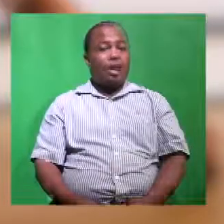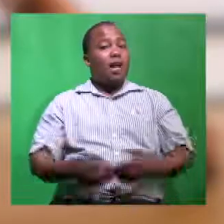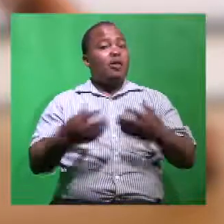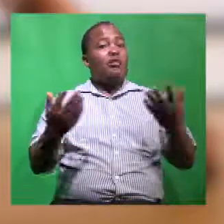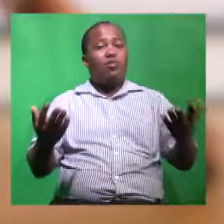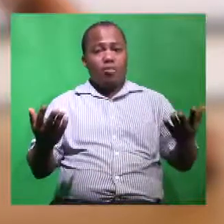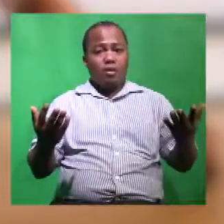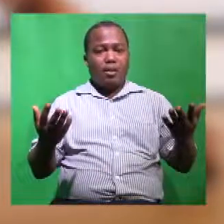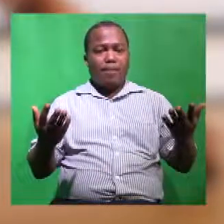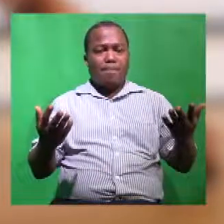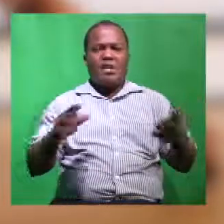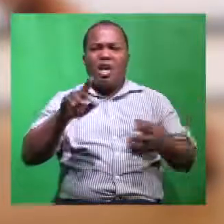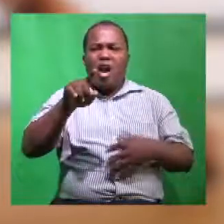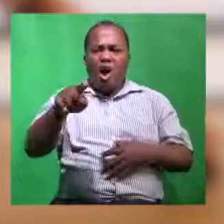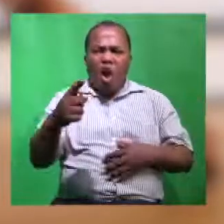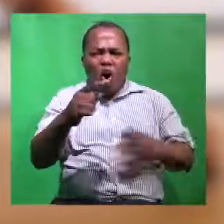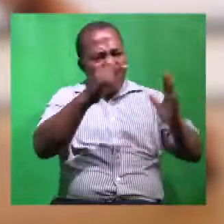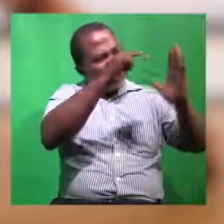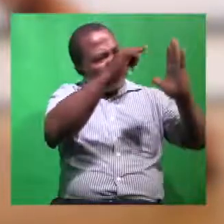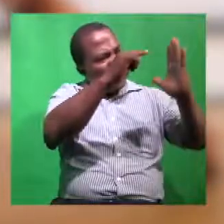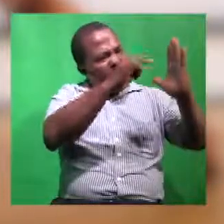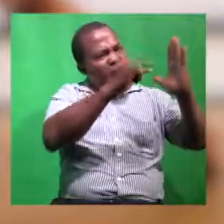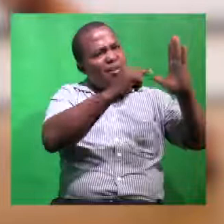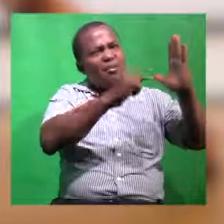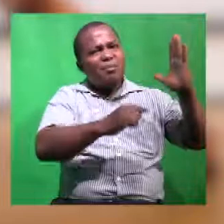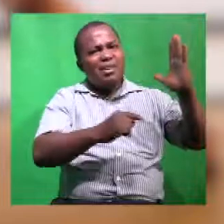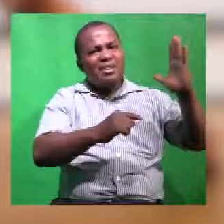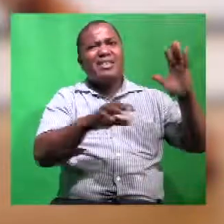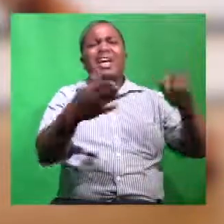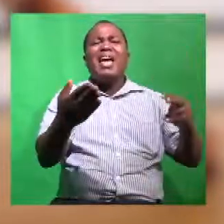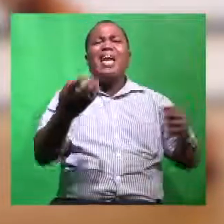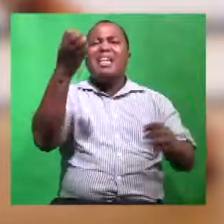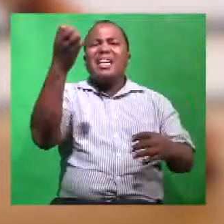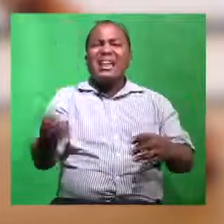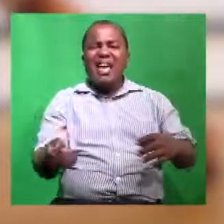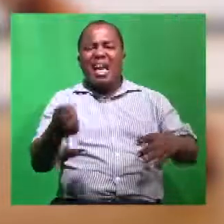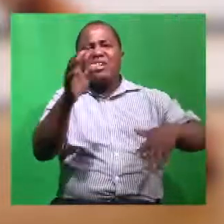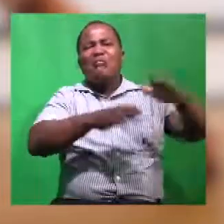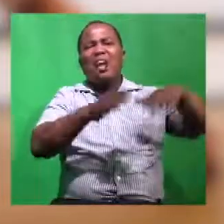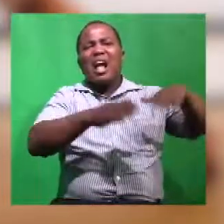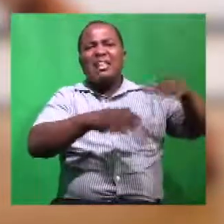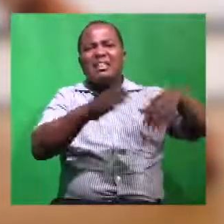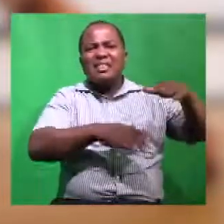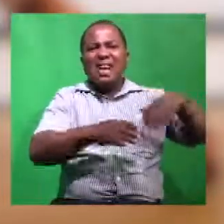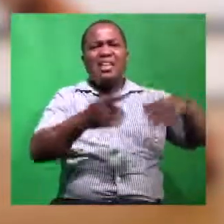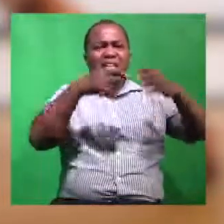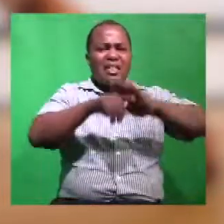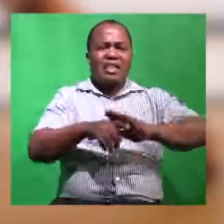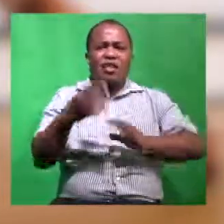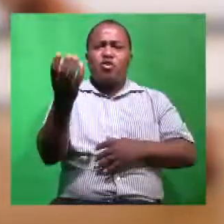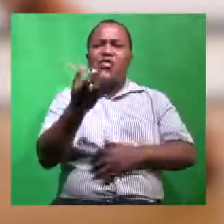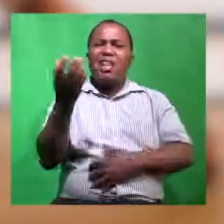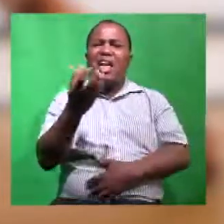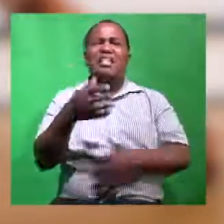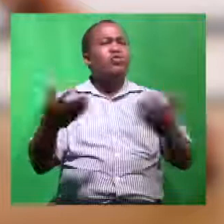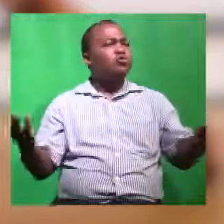So, who can mention any negative cultural practice in societies? Who can mention? I just